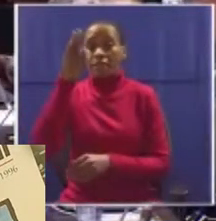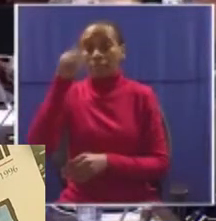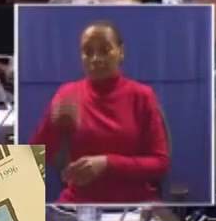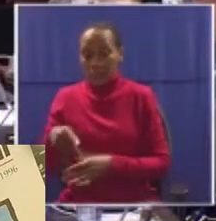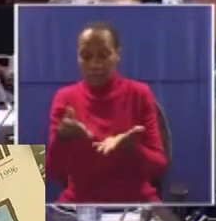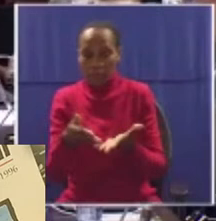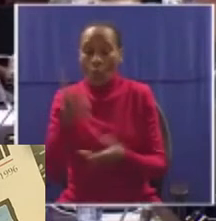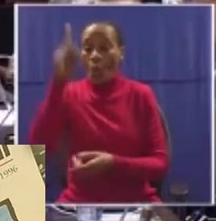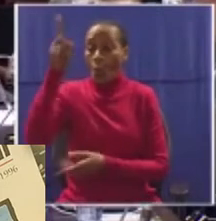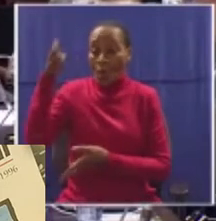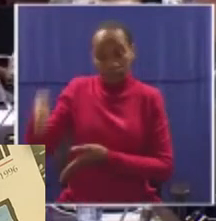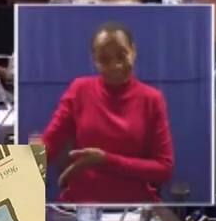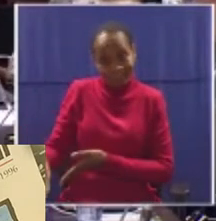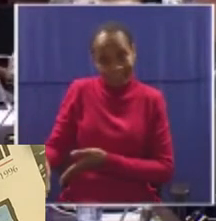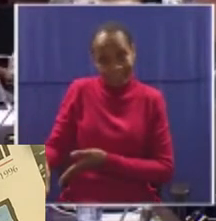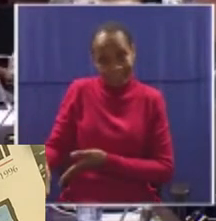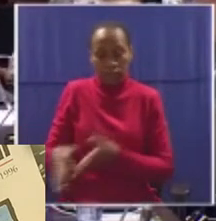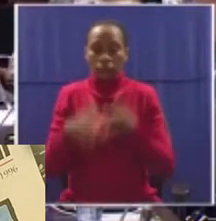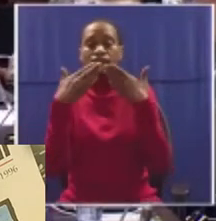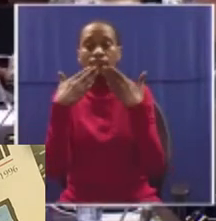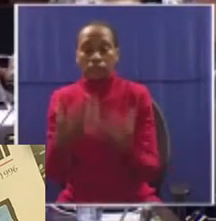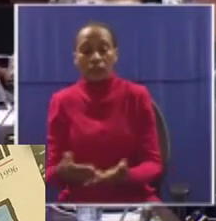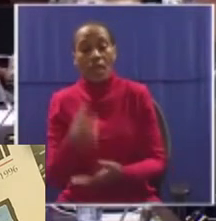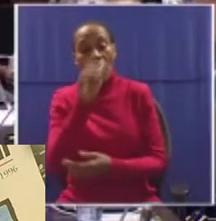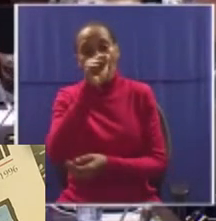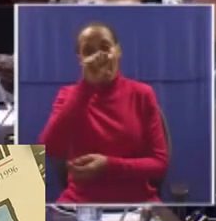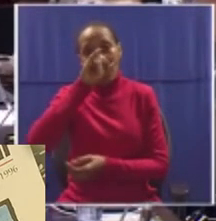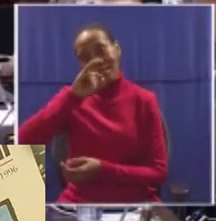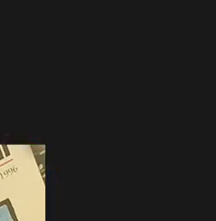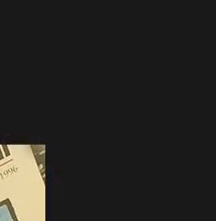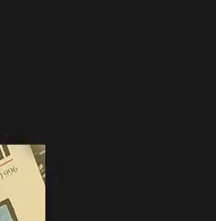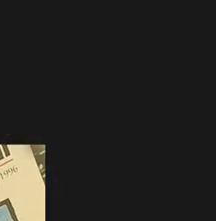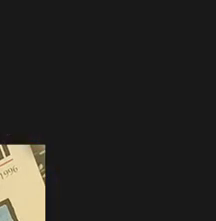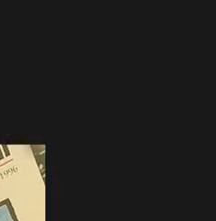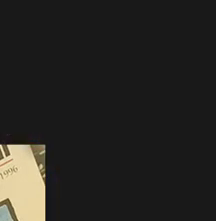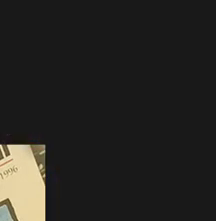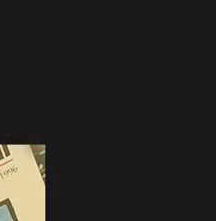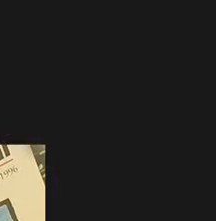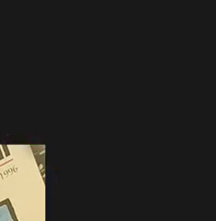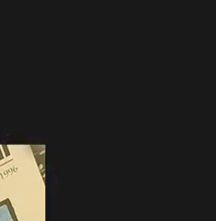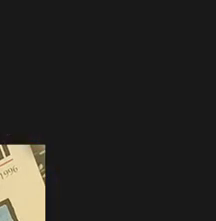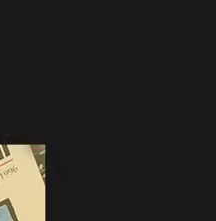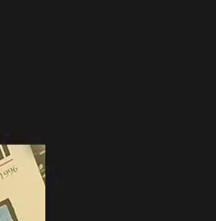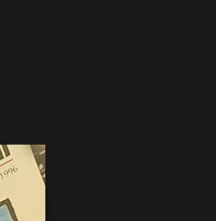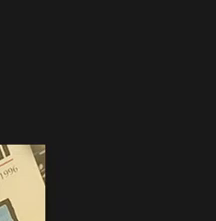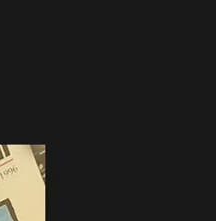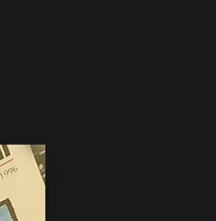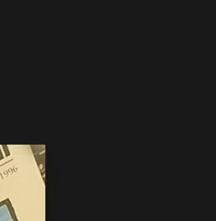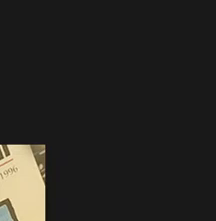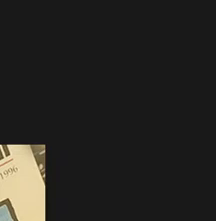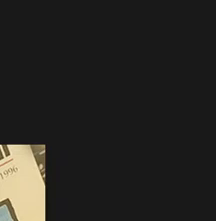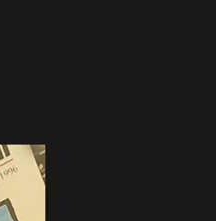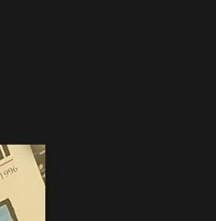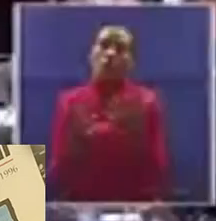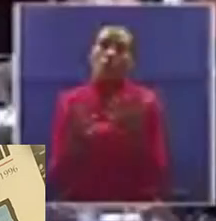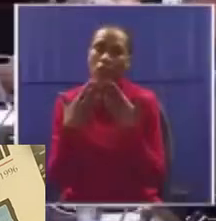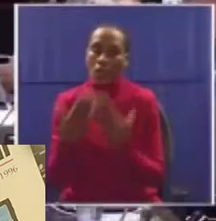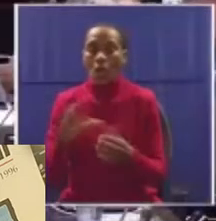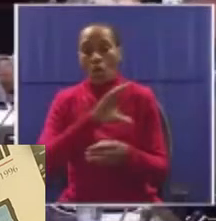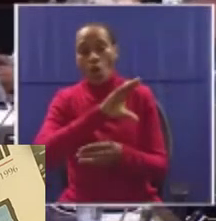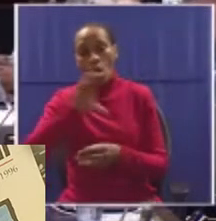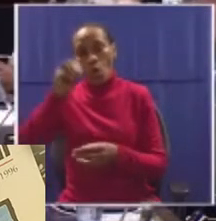chair one in the house you the AIC one individual thank you